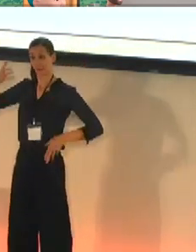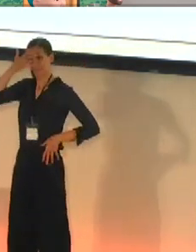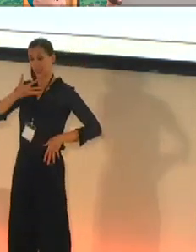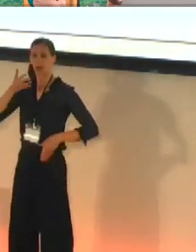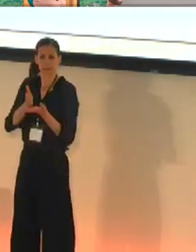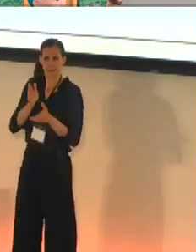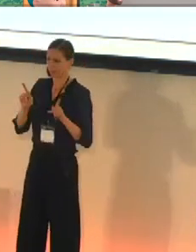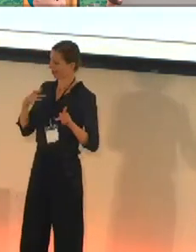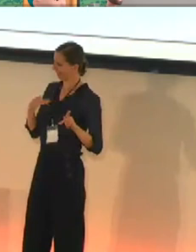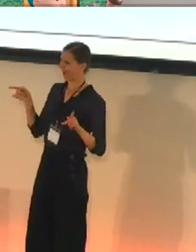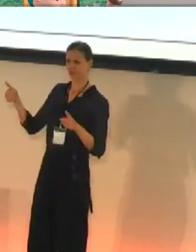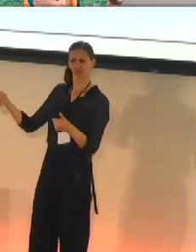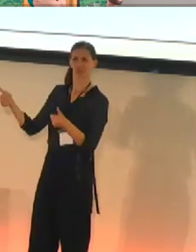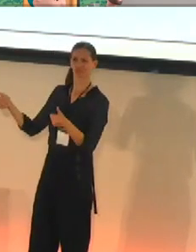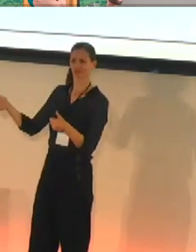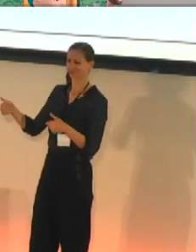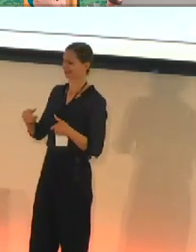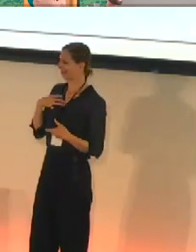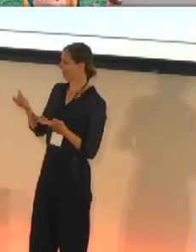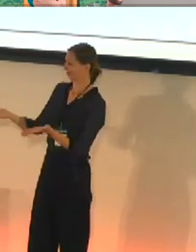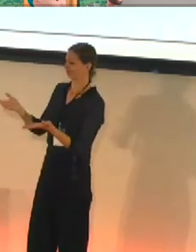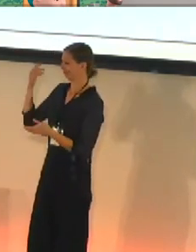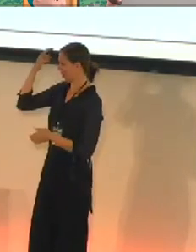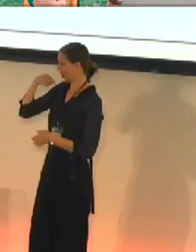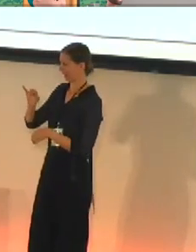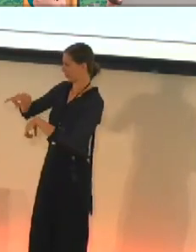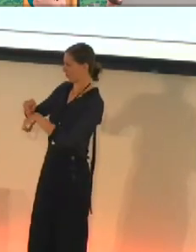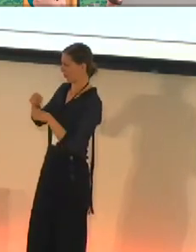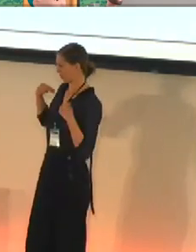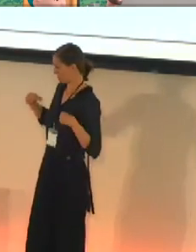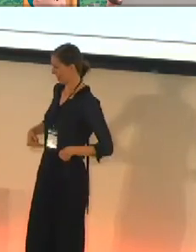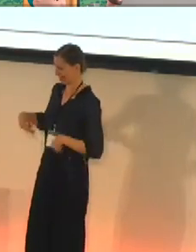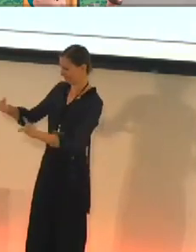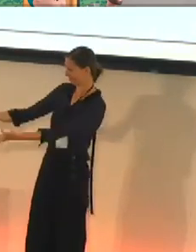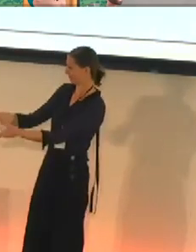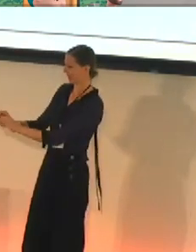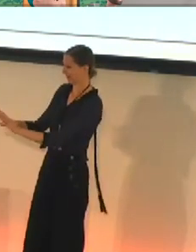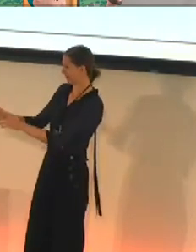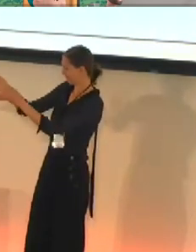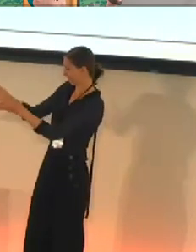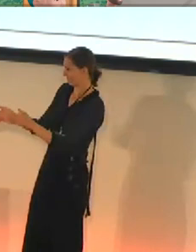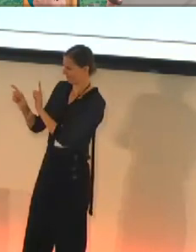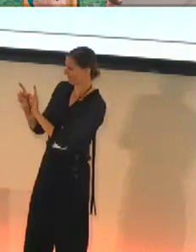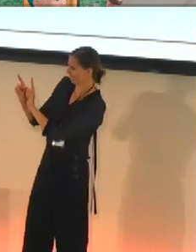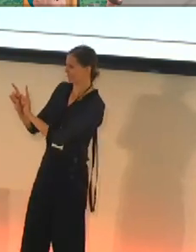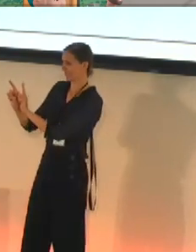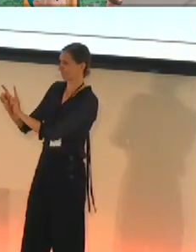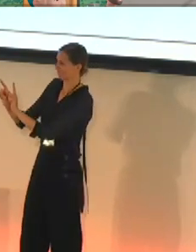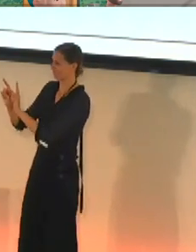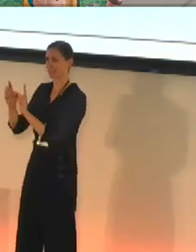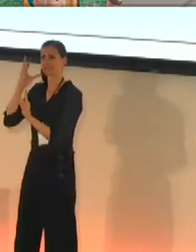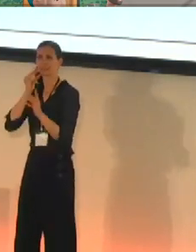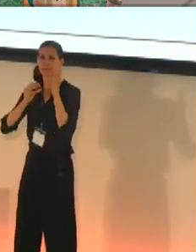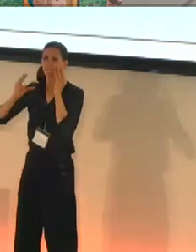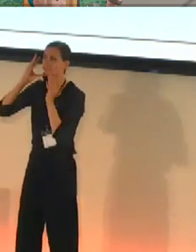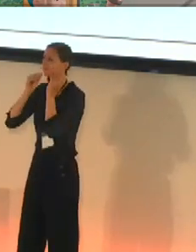guide just look like a normal human. They liked that it meant that the guide was clearly an individual walking alongside them and experiencing the environment with